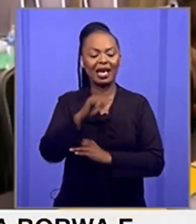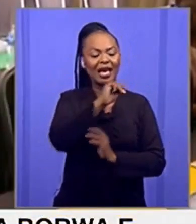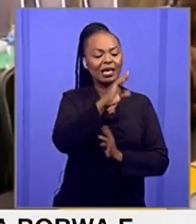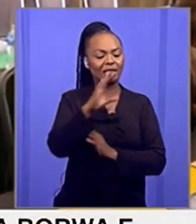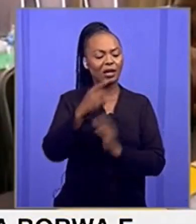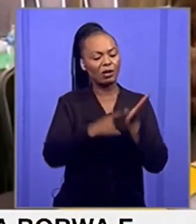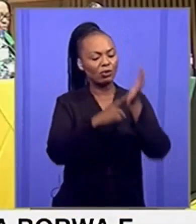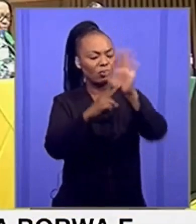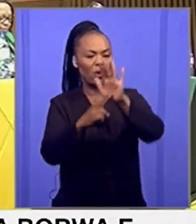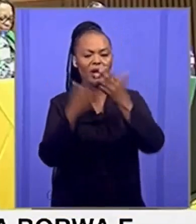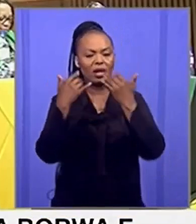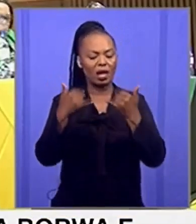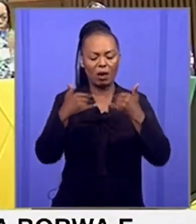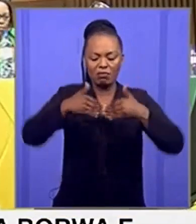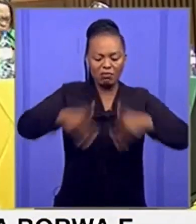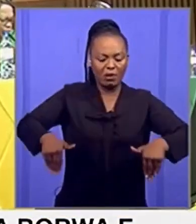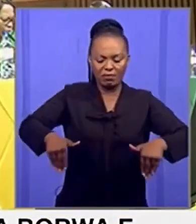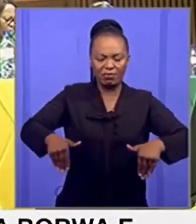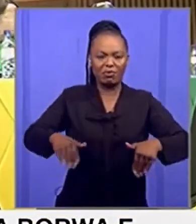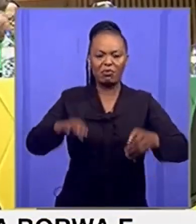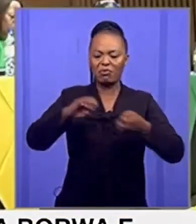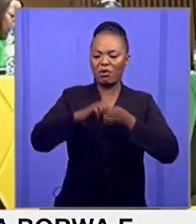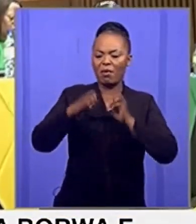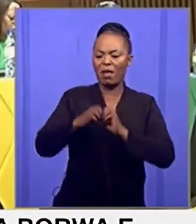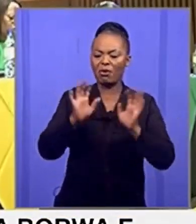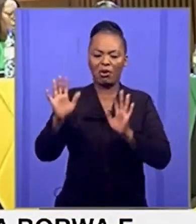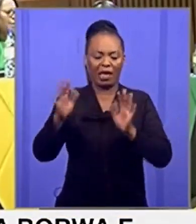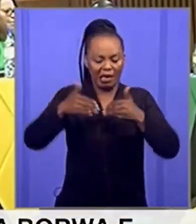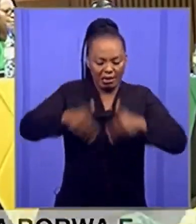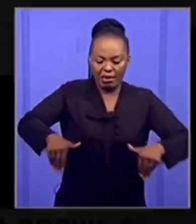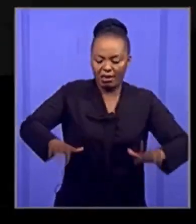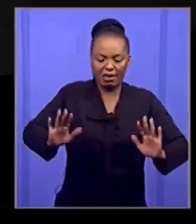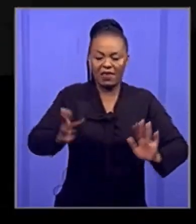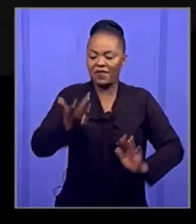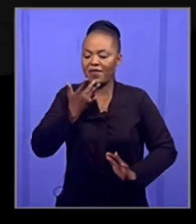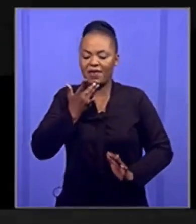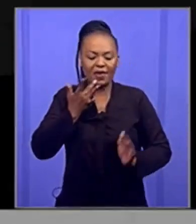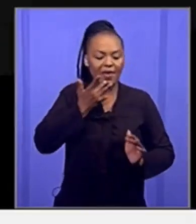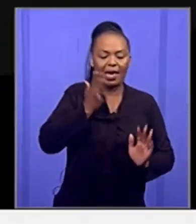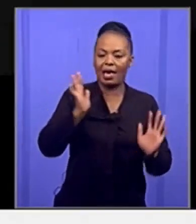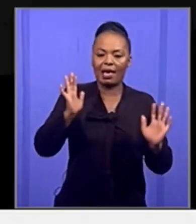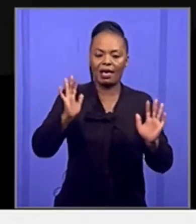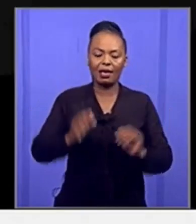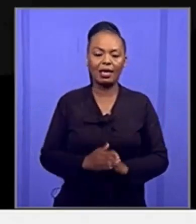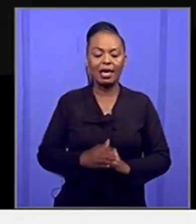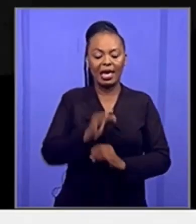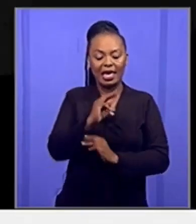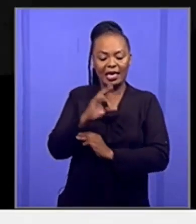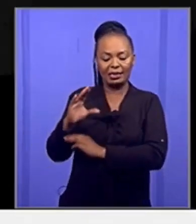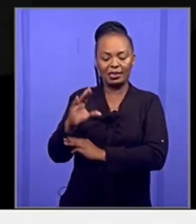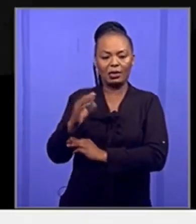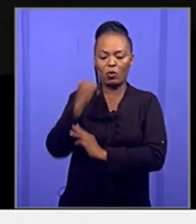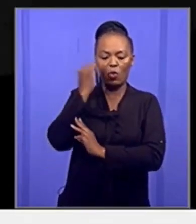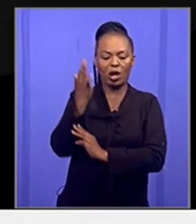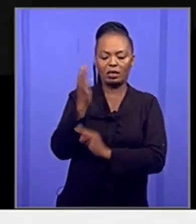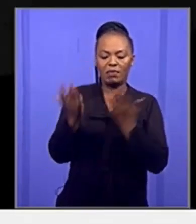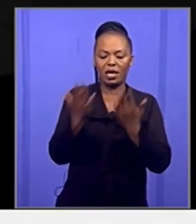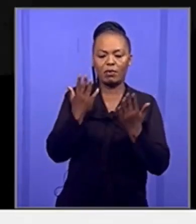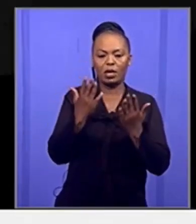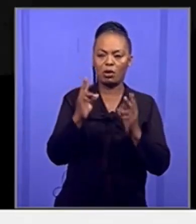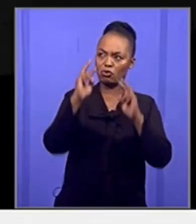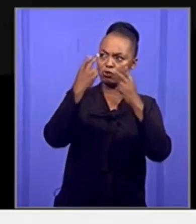ha nke lehlakore la dinaha tsa bophirima. I think the trouble is that the ANC doesn't want to be seen to